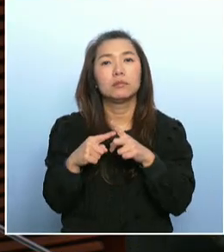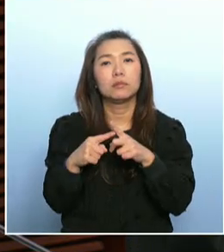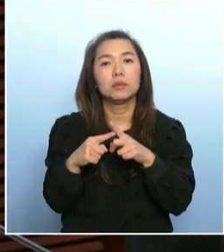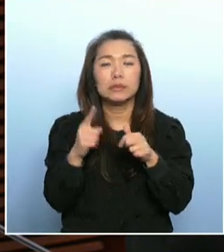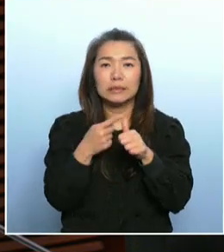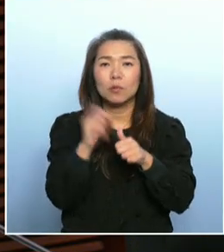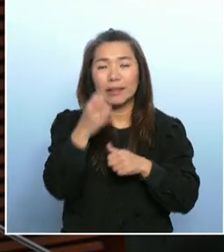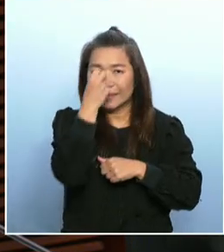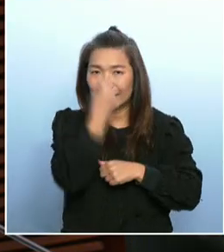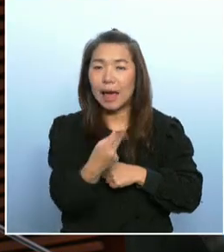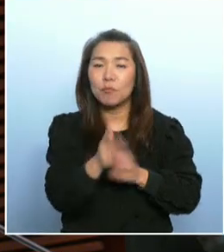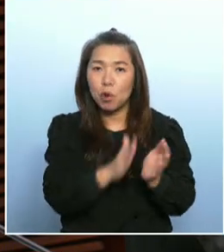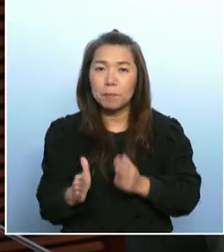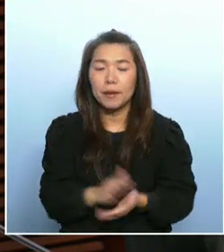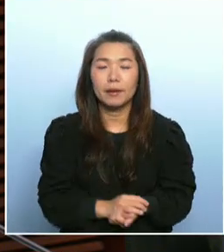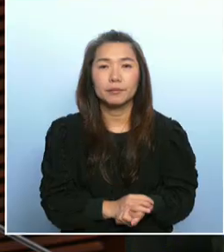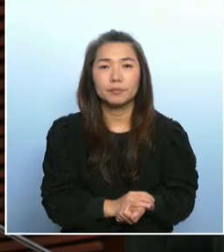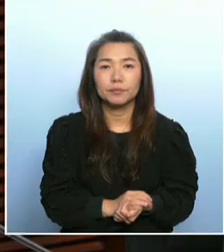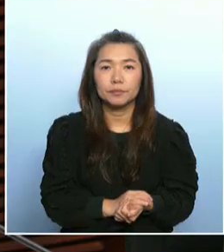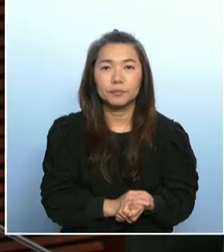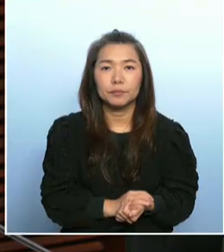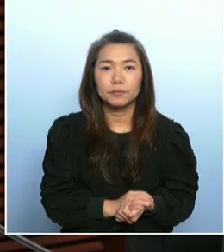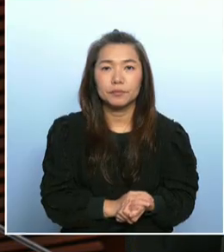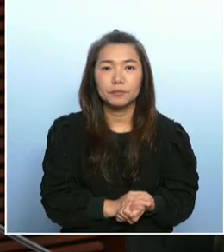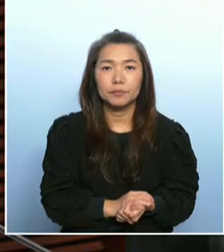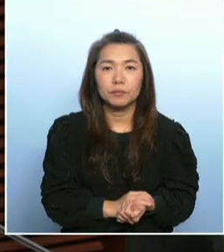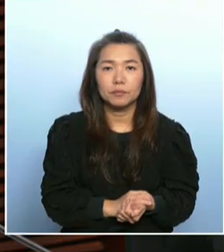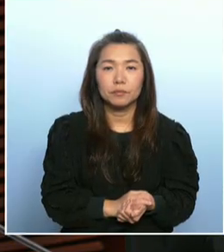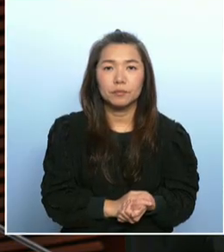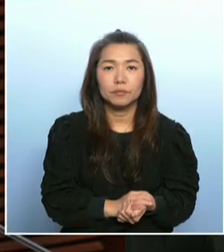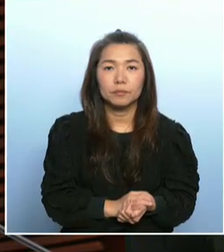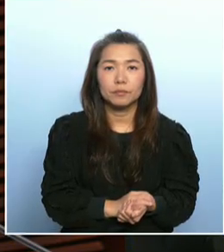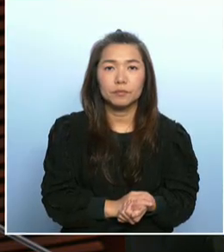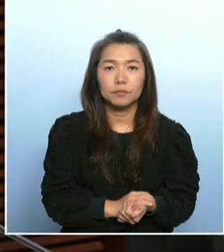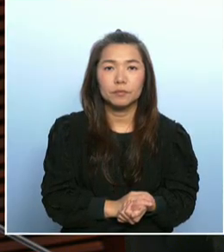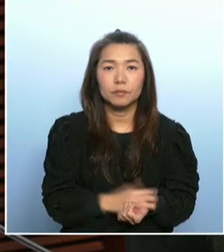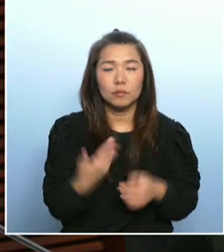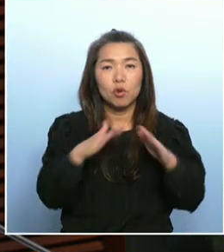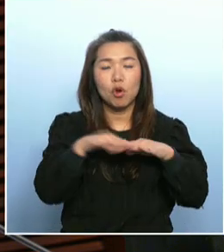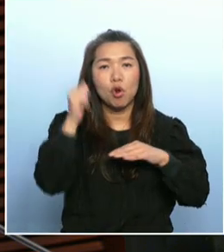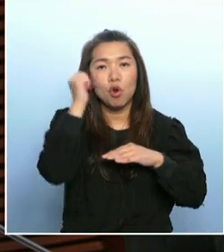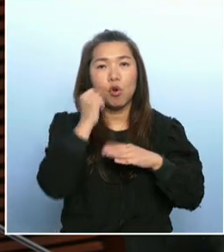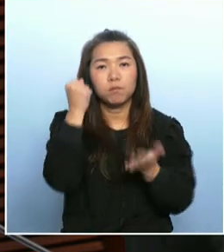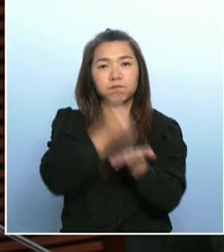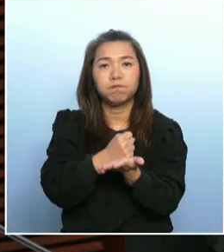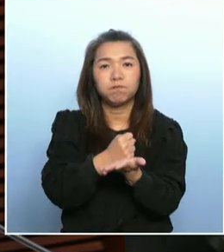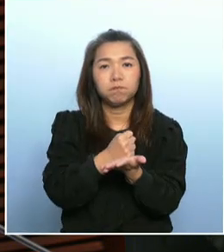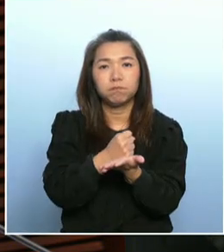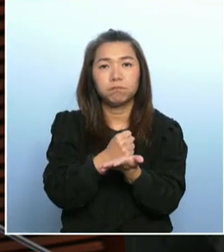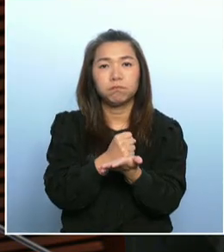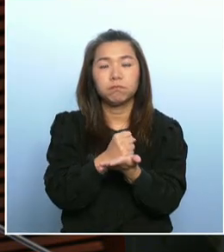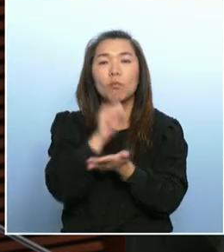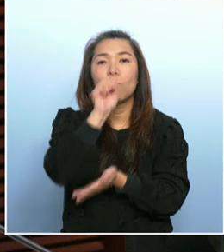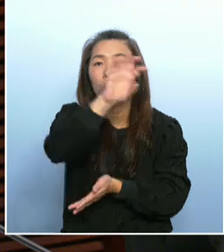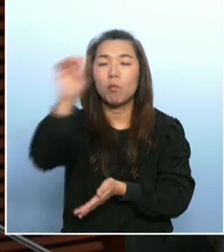As for the visit arrangement of families in residential care homes, the